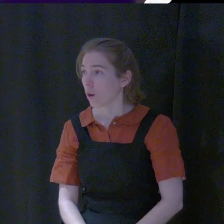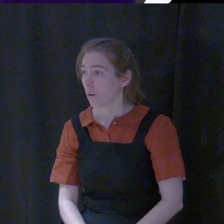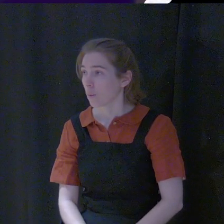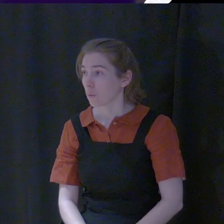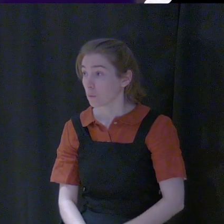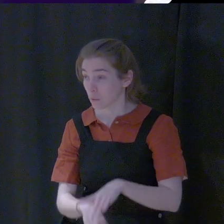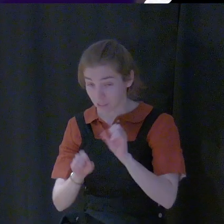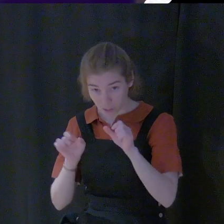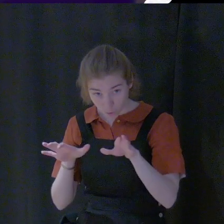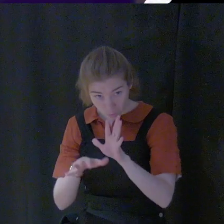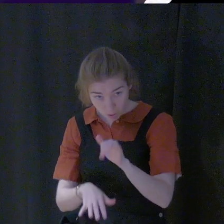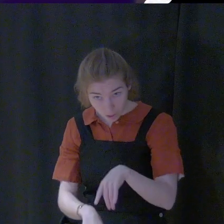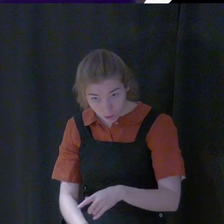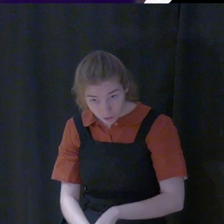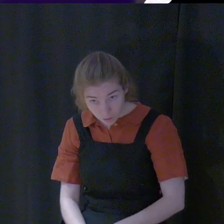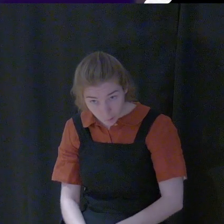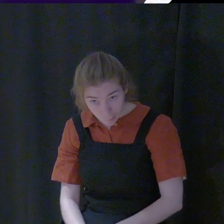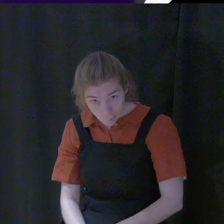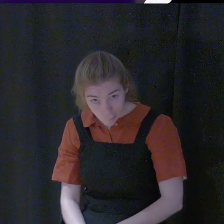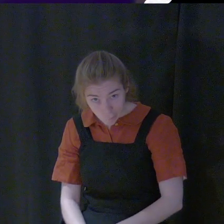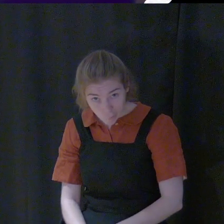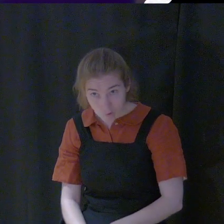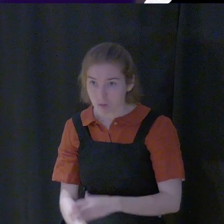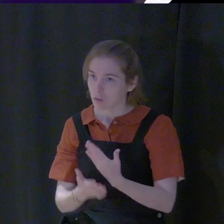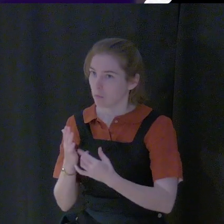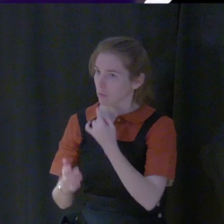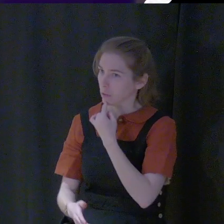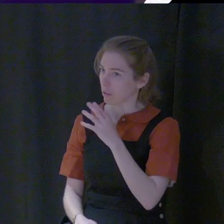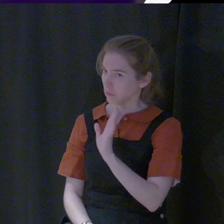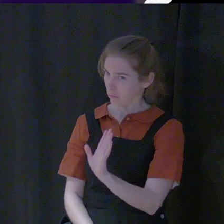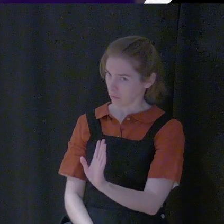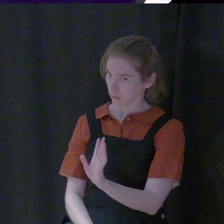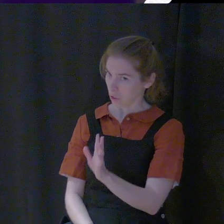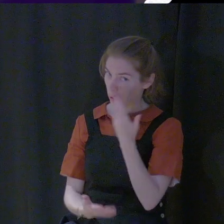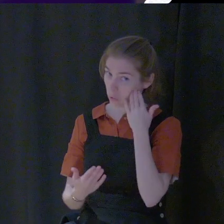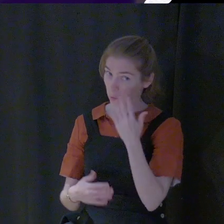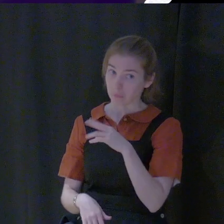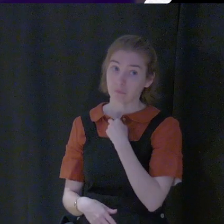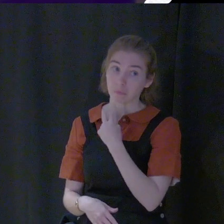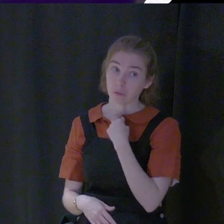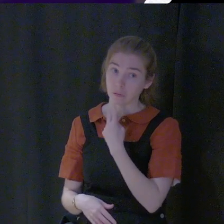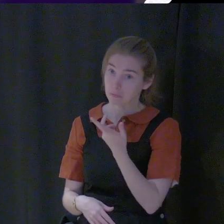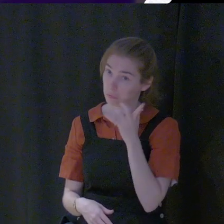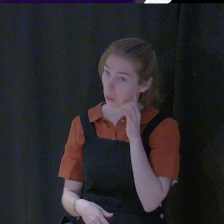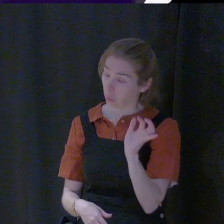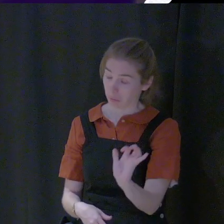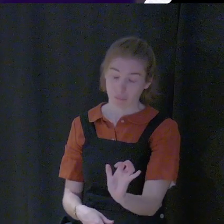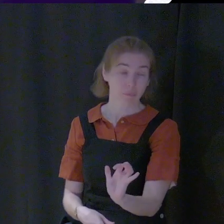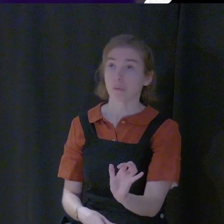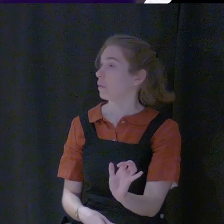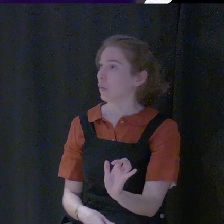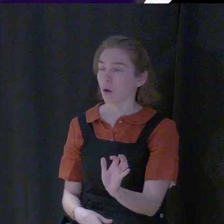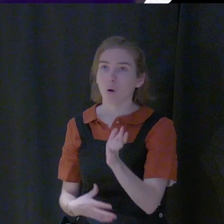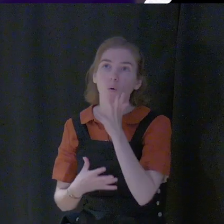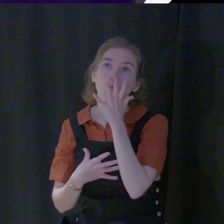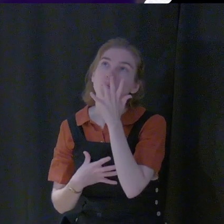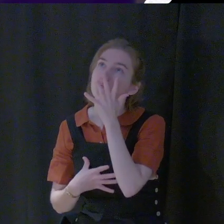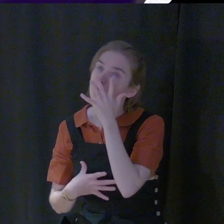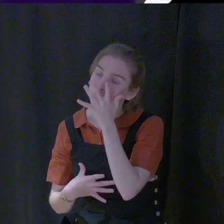Can you do that? Some of you are saying, oh man, you don't know what I sound like when I sing. Oh, trust me,